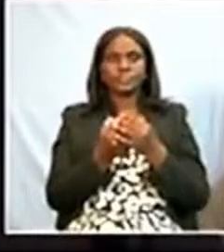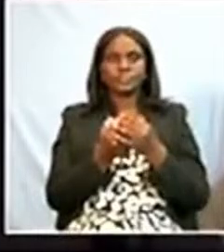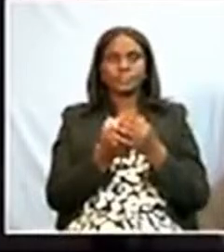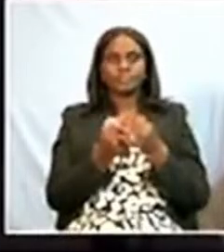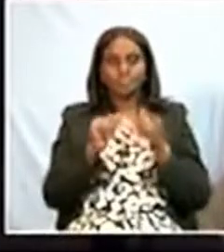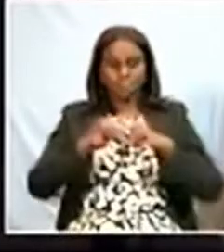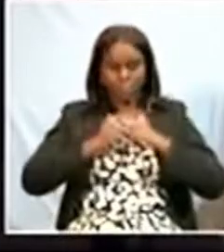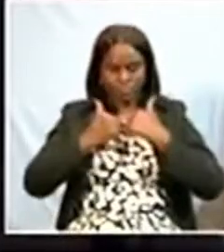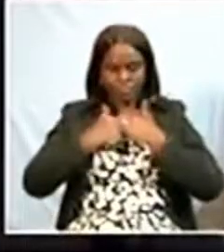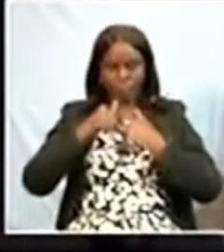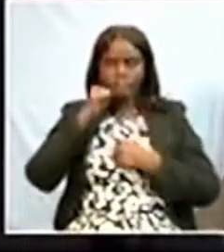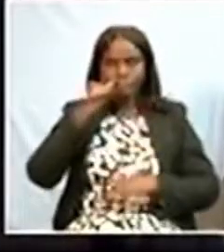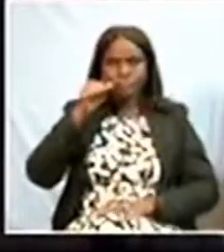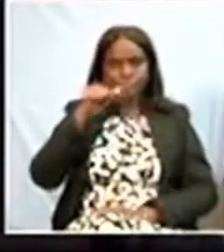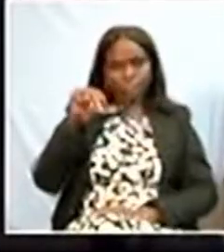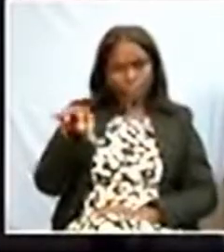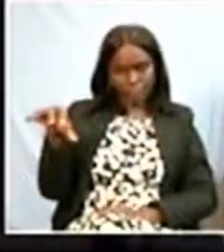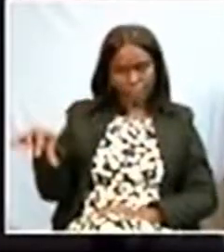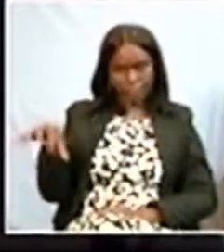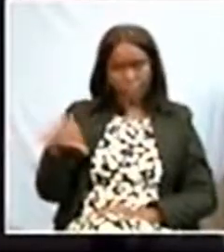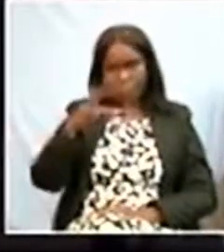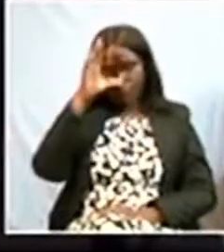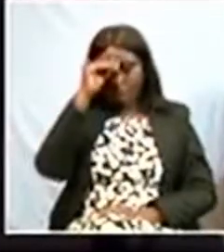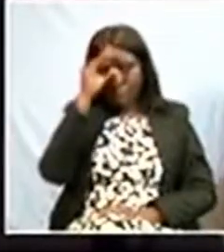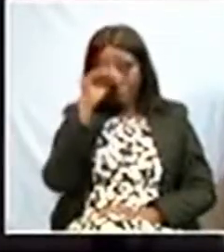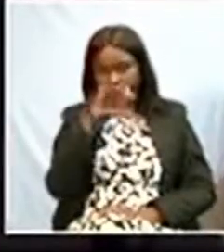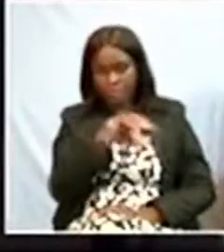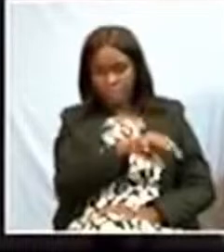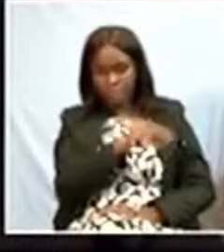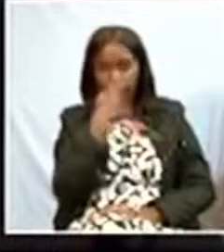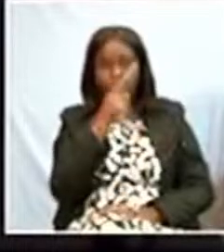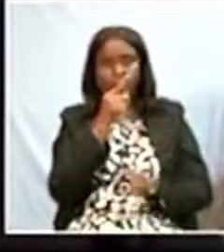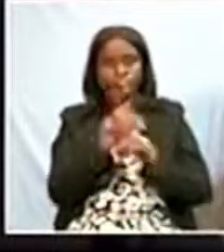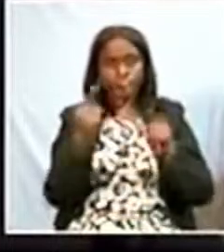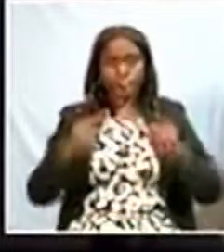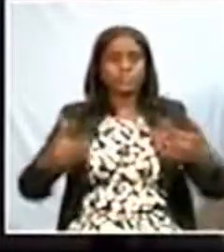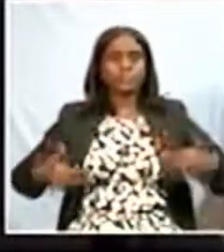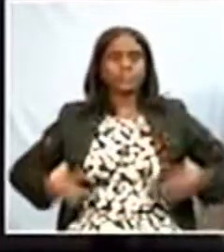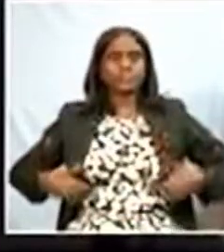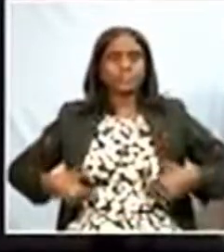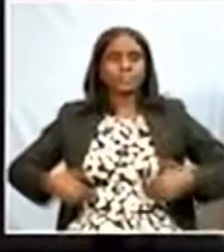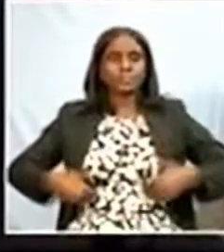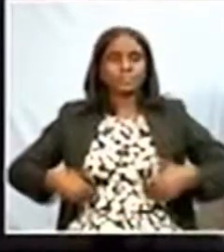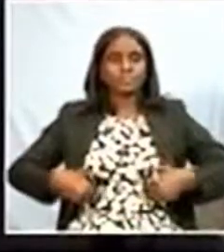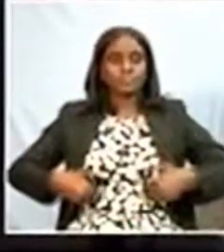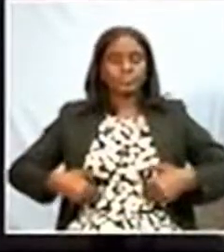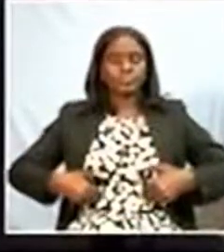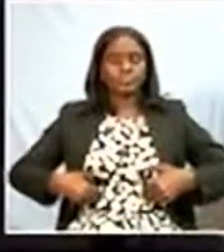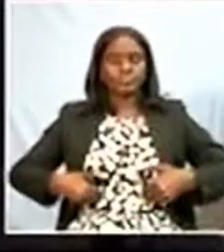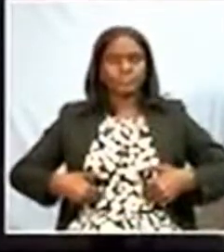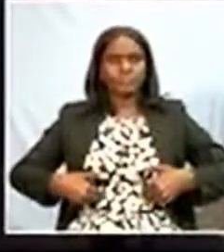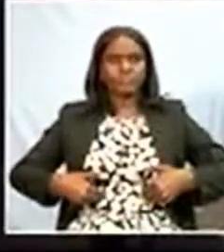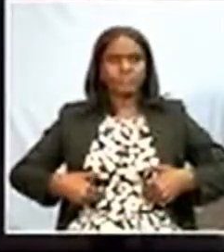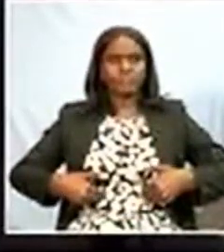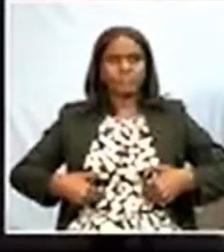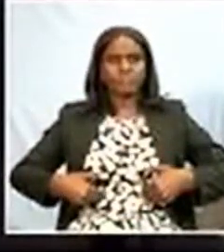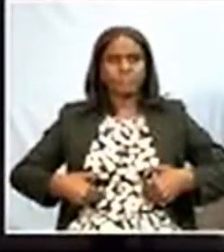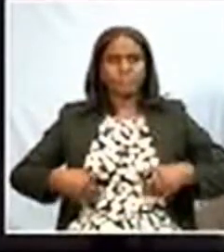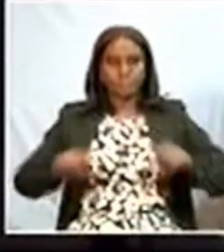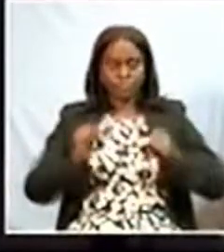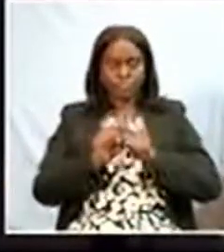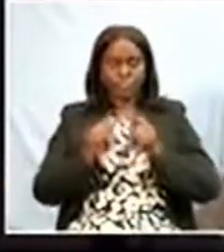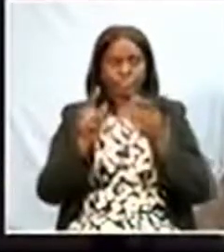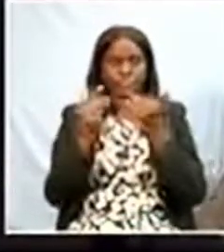And we have girl children, we have our boys who are just youths, and